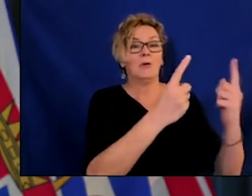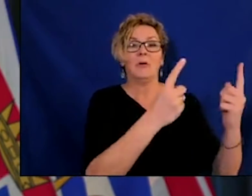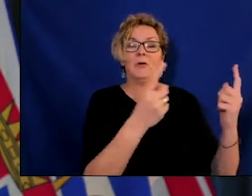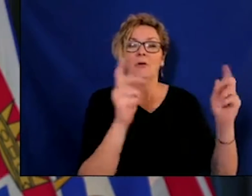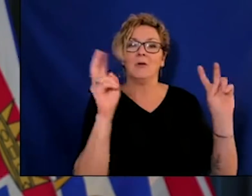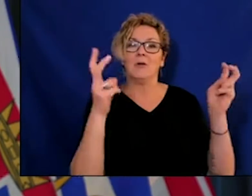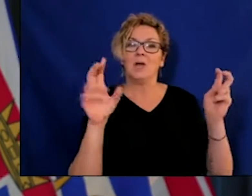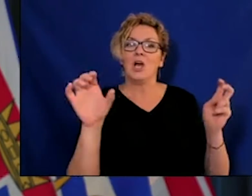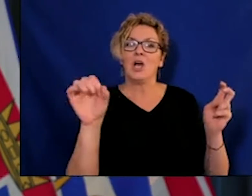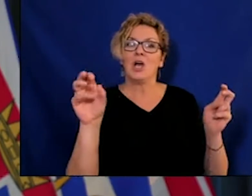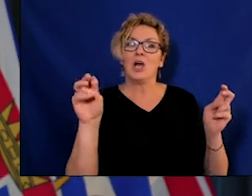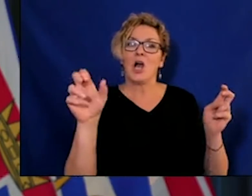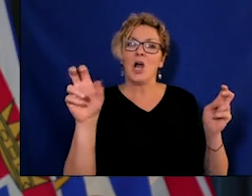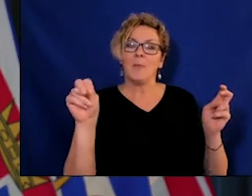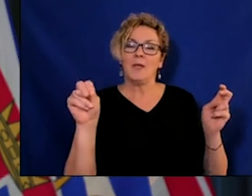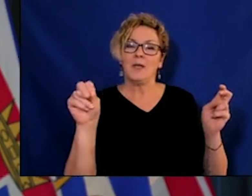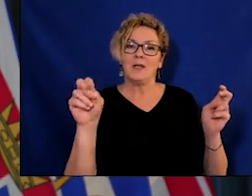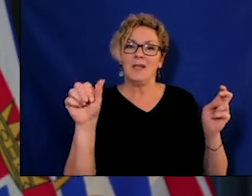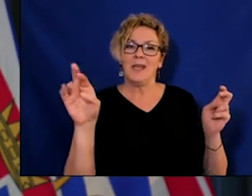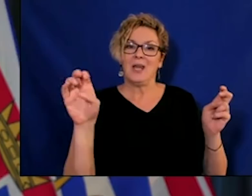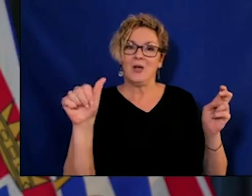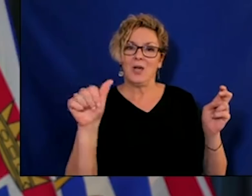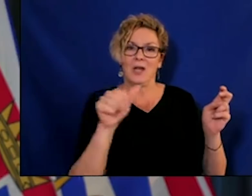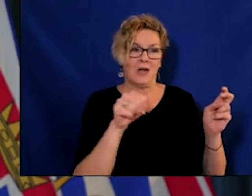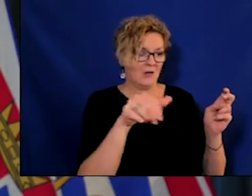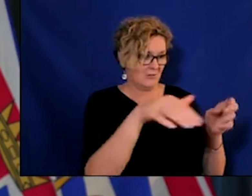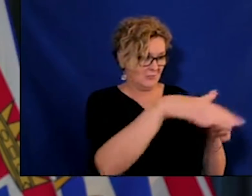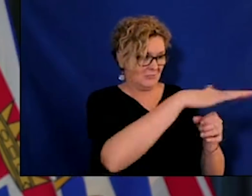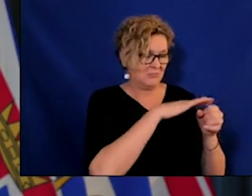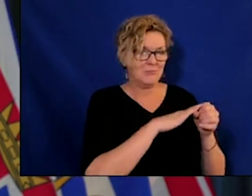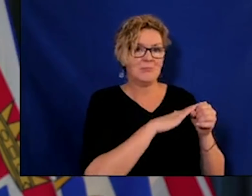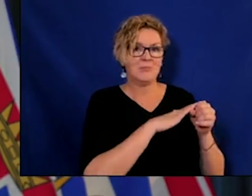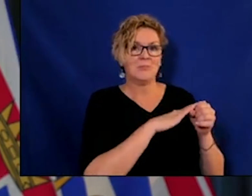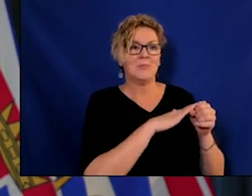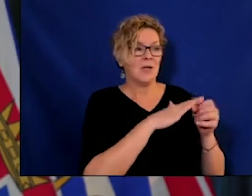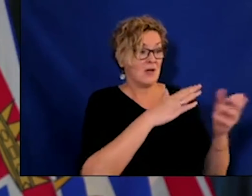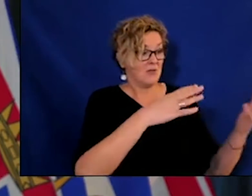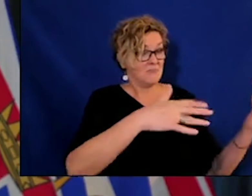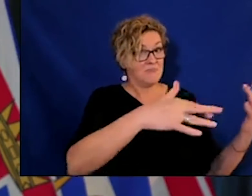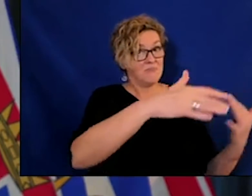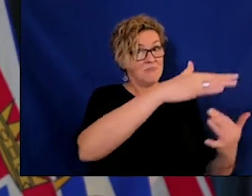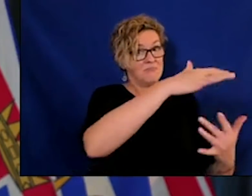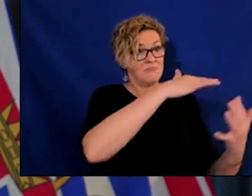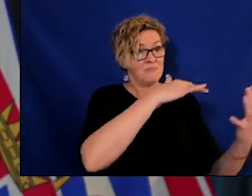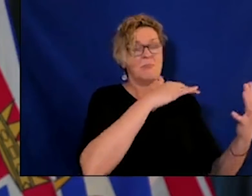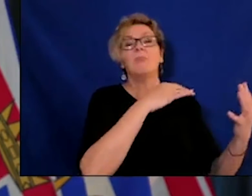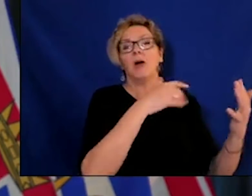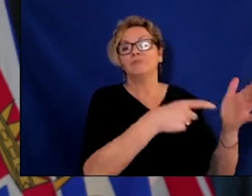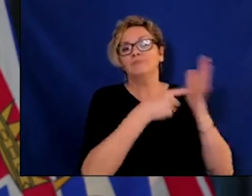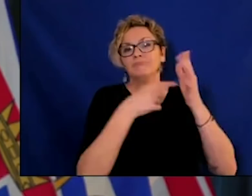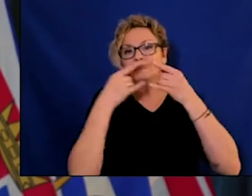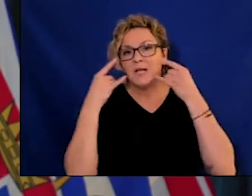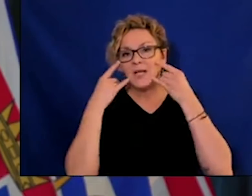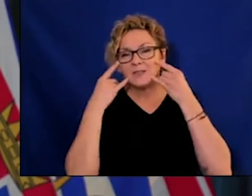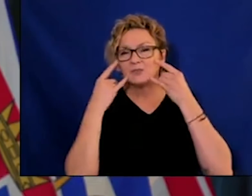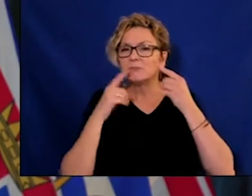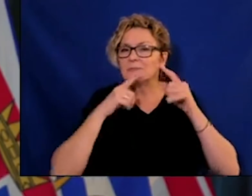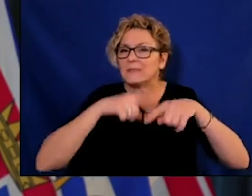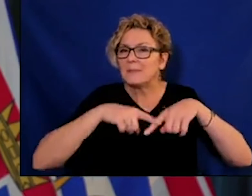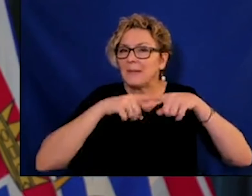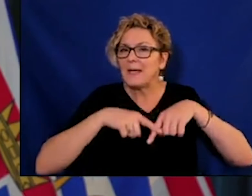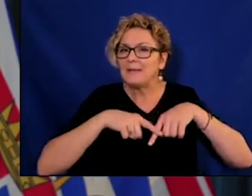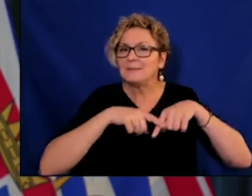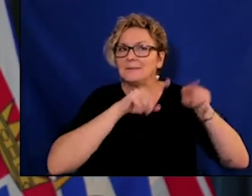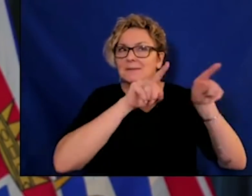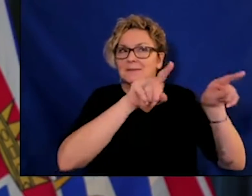could explain again the influenza situation, where how do we know it's not as prevalent, or maybe Dr. Henry could explain